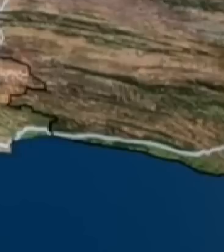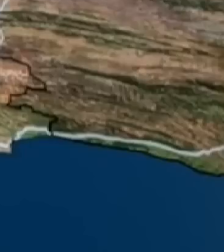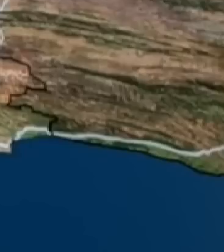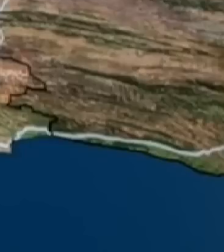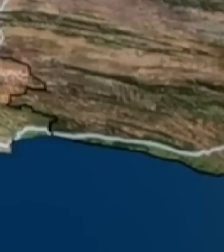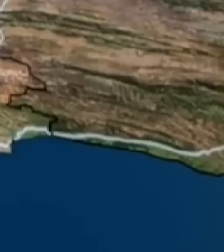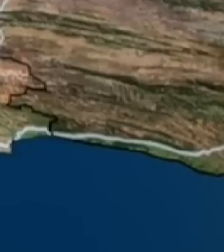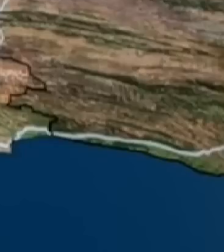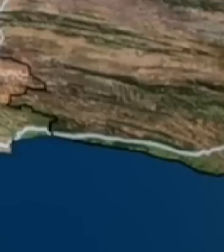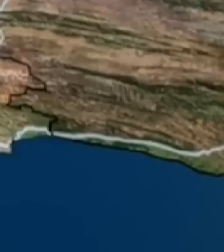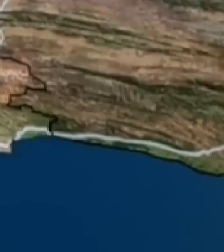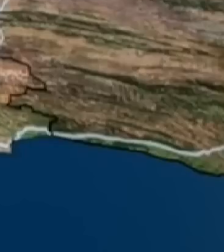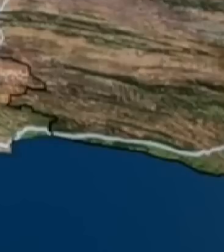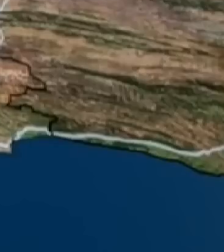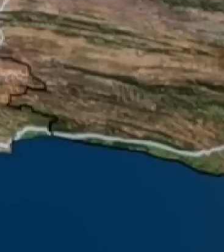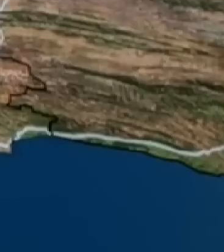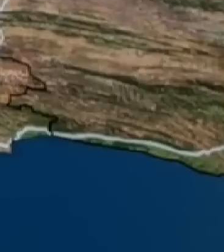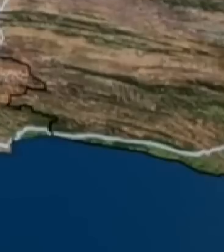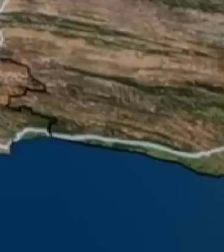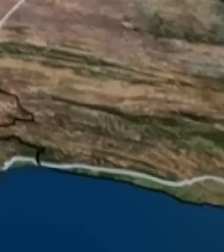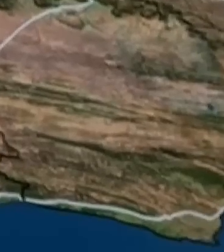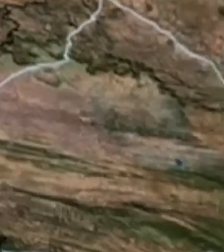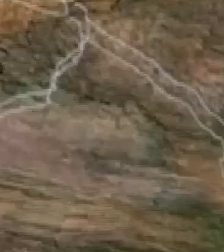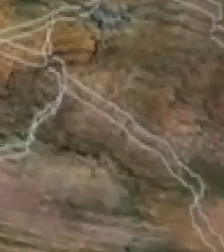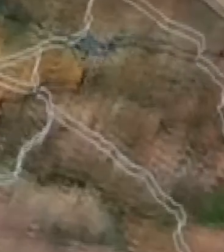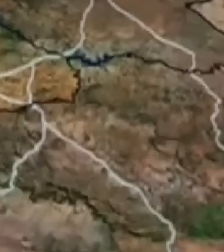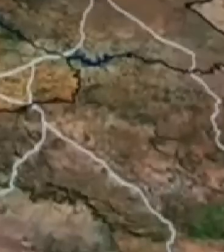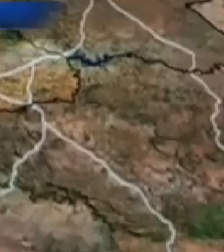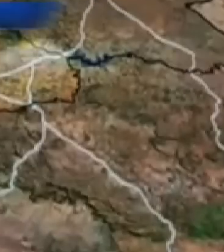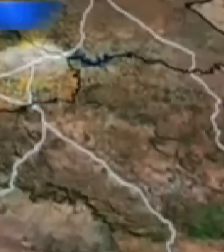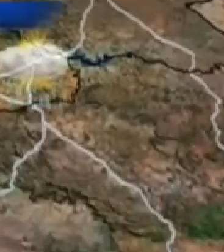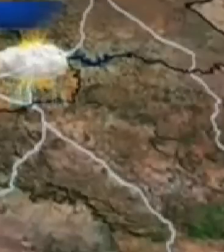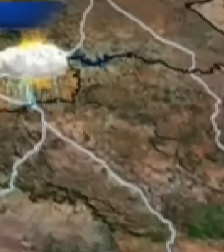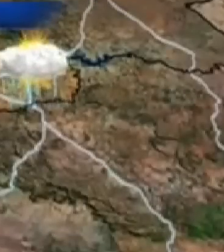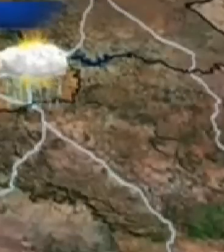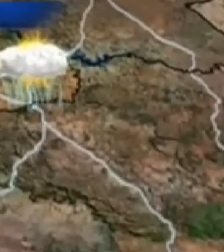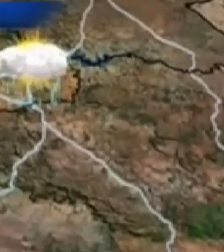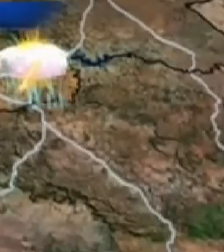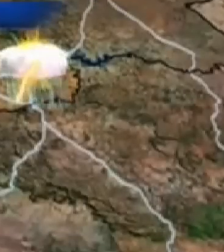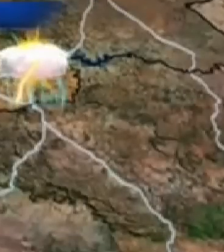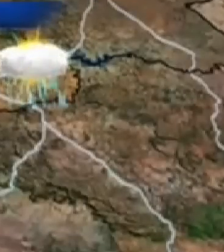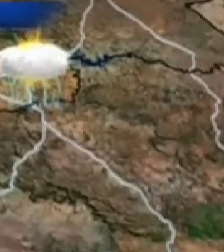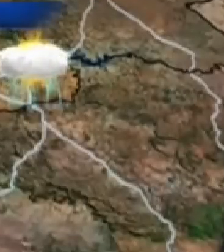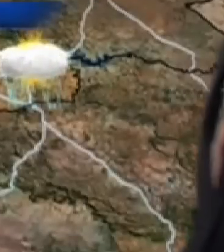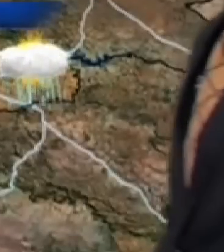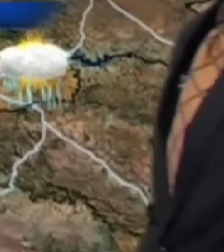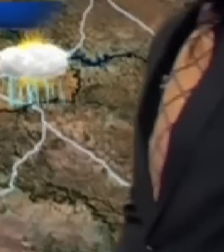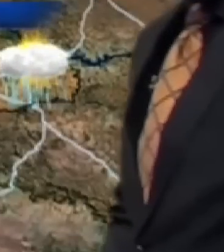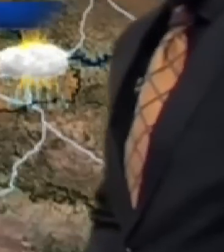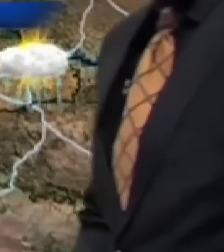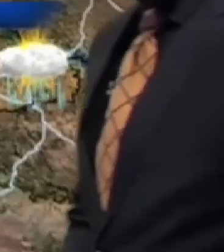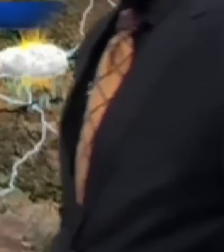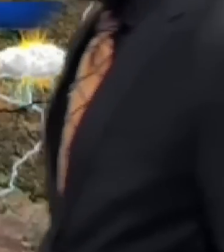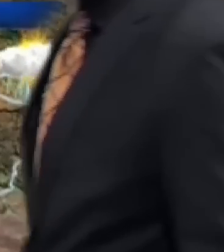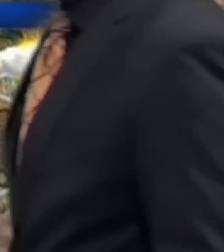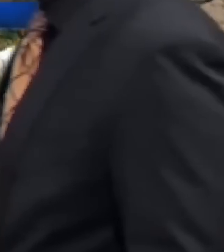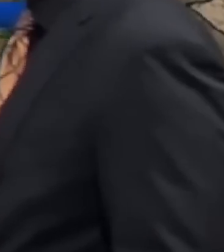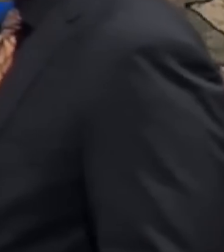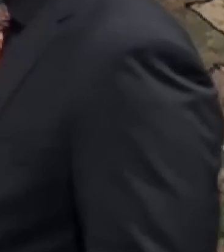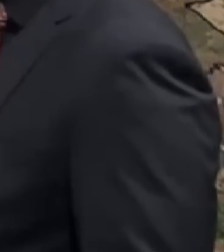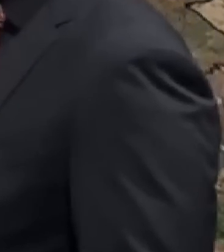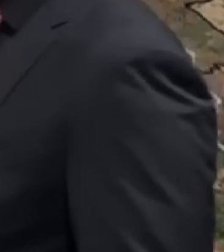futhumela ke amaru mona le mane ha shebile ka Worcester o hlokomela le teng ho tla hle futhumela fela ho sa enka ya shebile hona ka haro kapa le bua o hlokomela o tla hle o tshitse hona ho